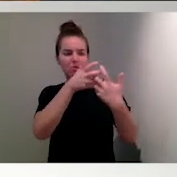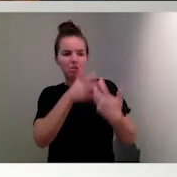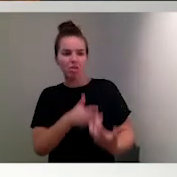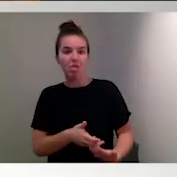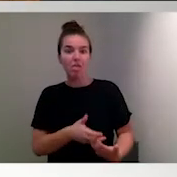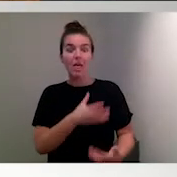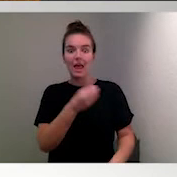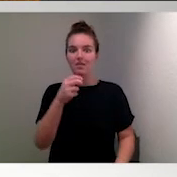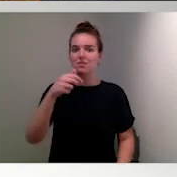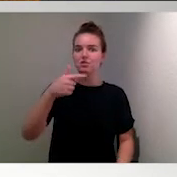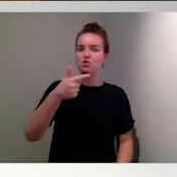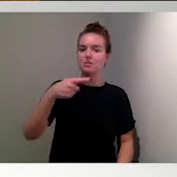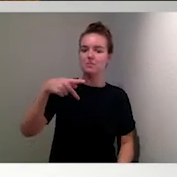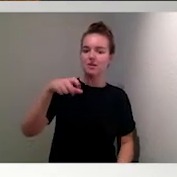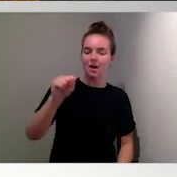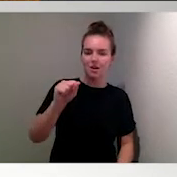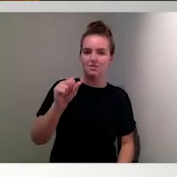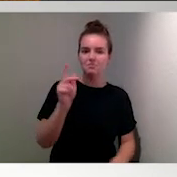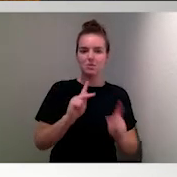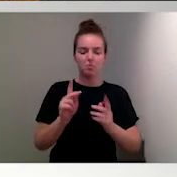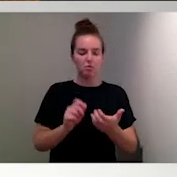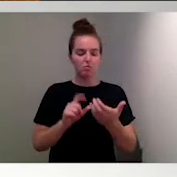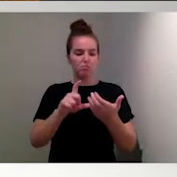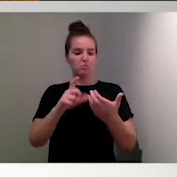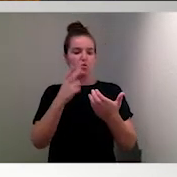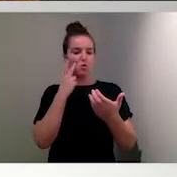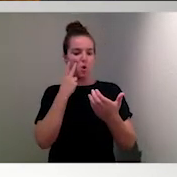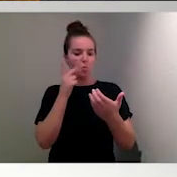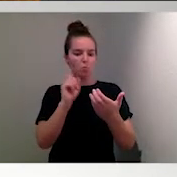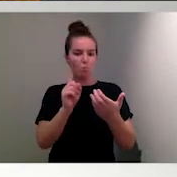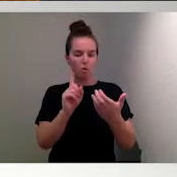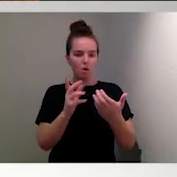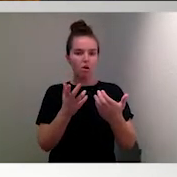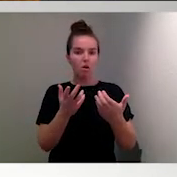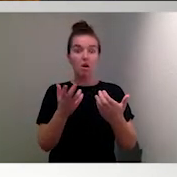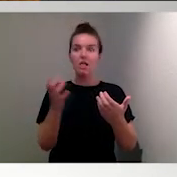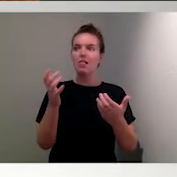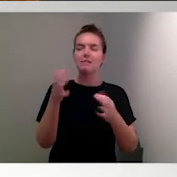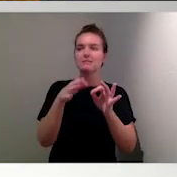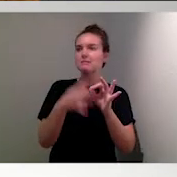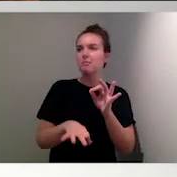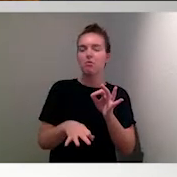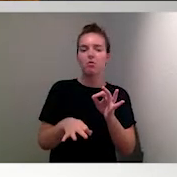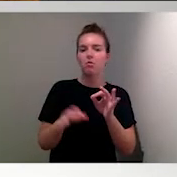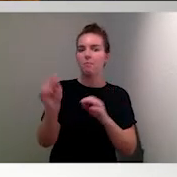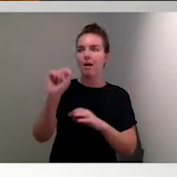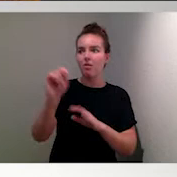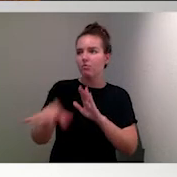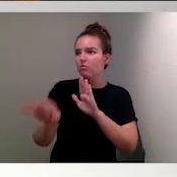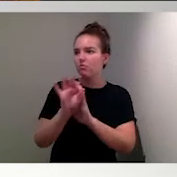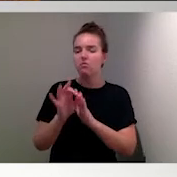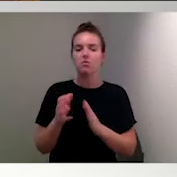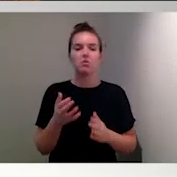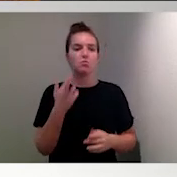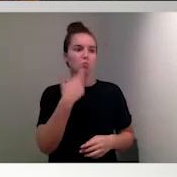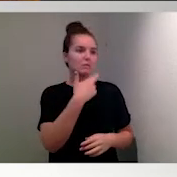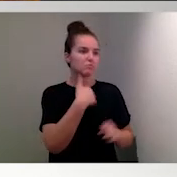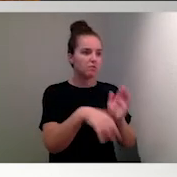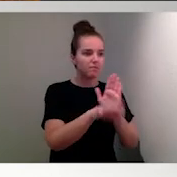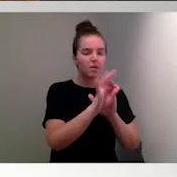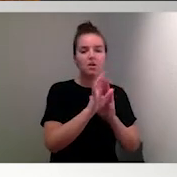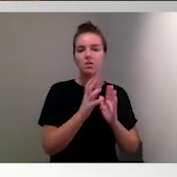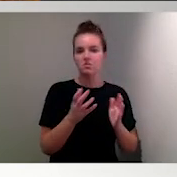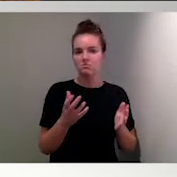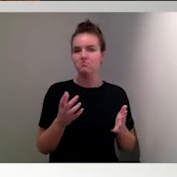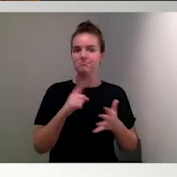simple things like finding a bathroom. Yes. And finding restaurants. They've got a lot of cool stuff. But the